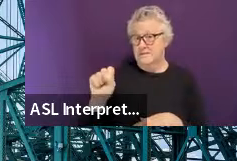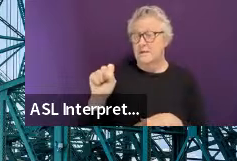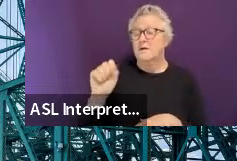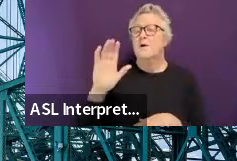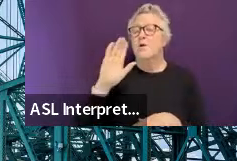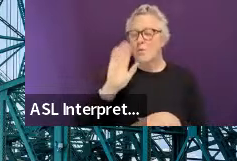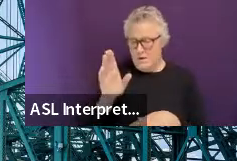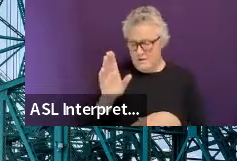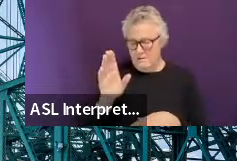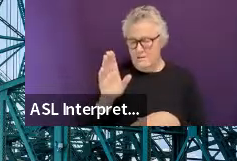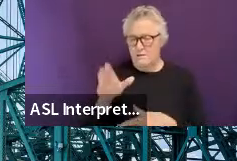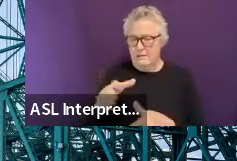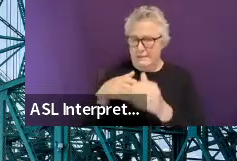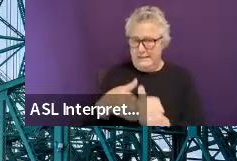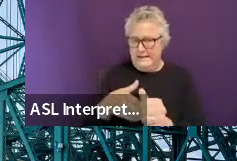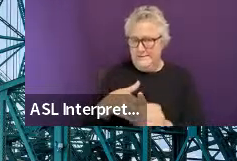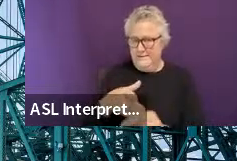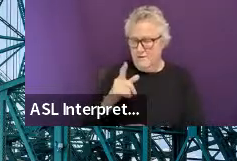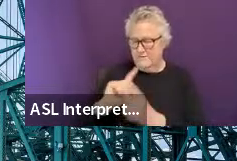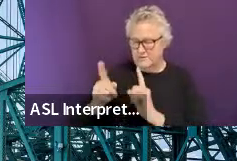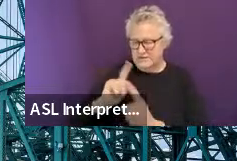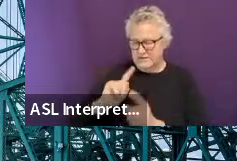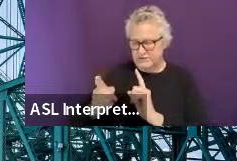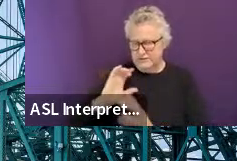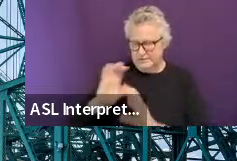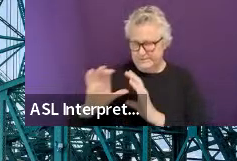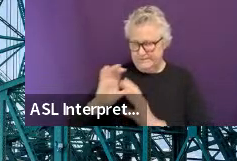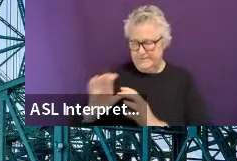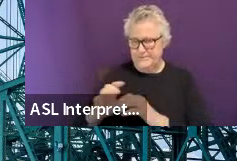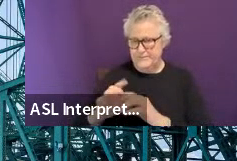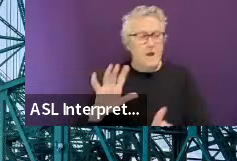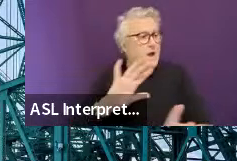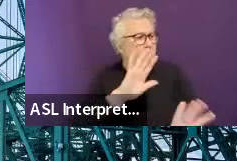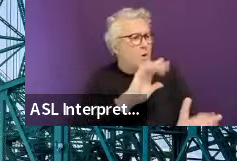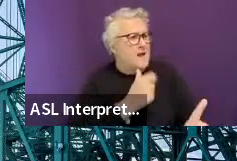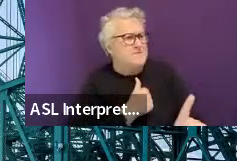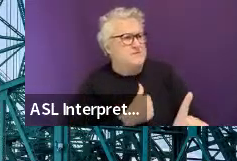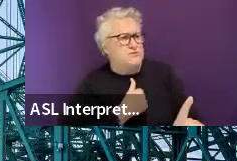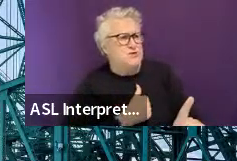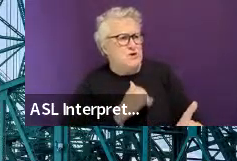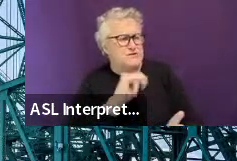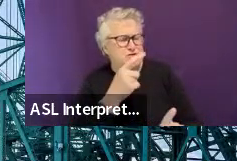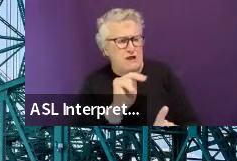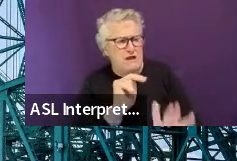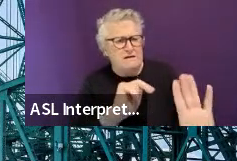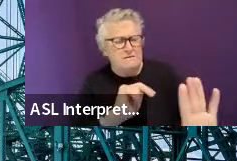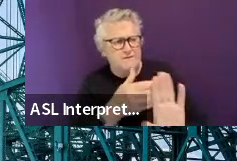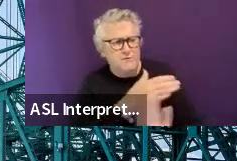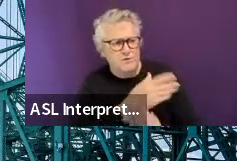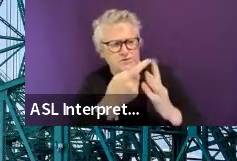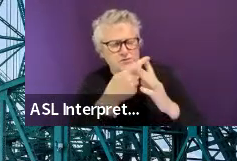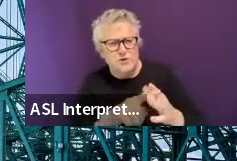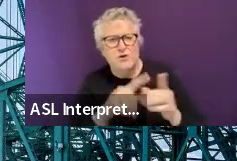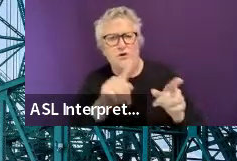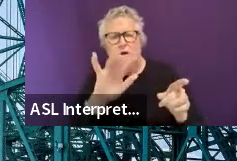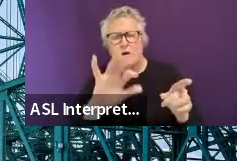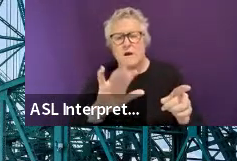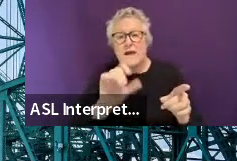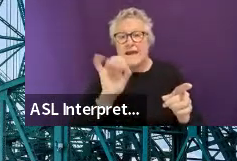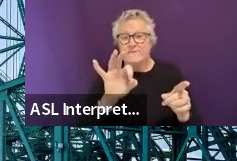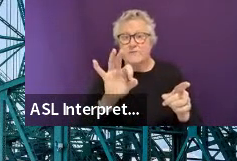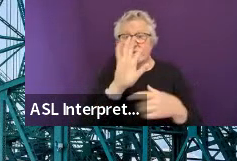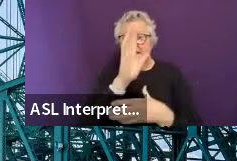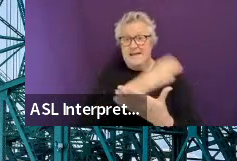away. Thank you, Millicent. I'm sorry, John, before you start, if we are able to get through his